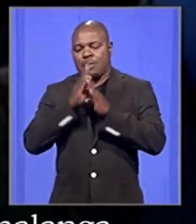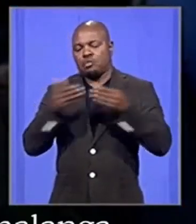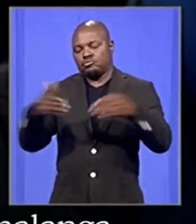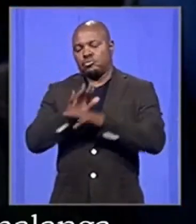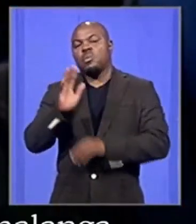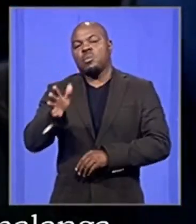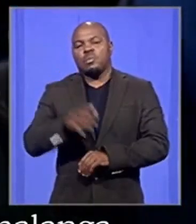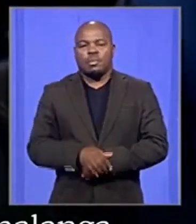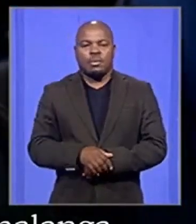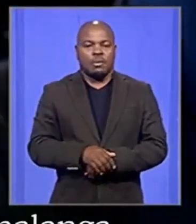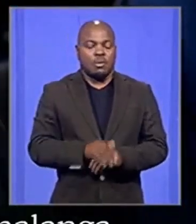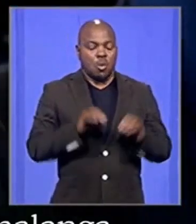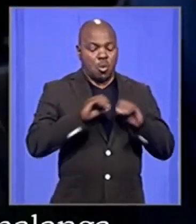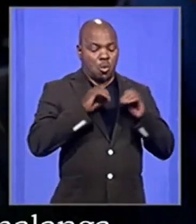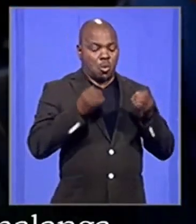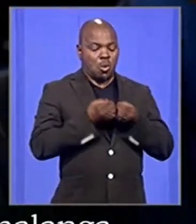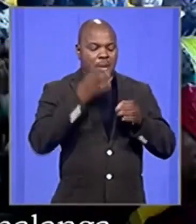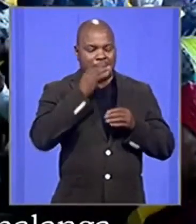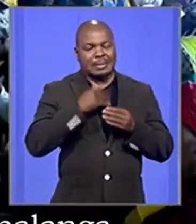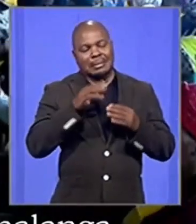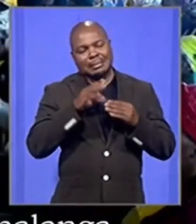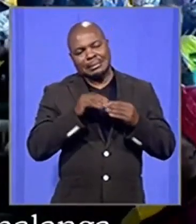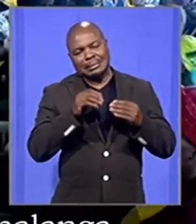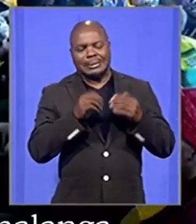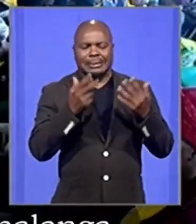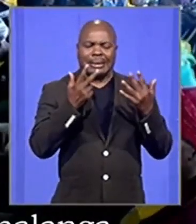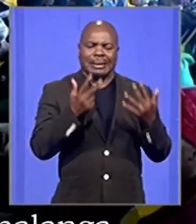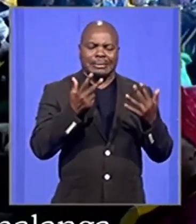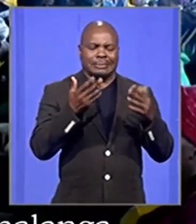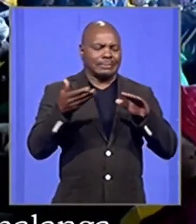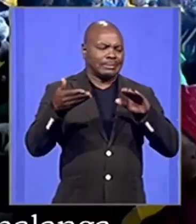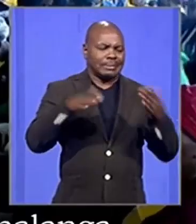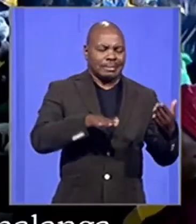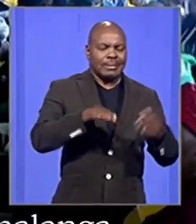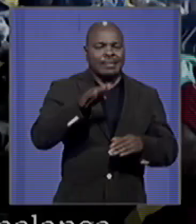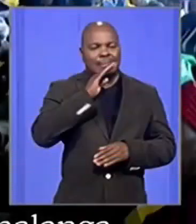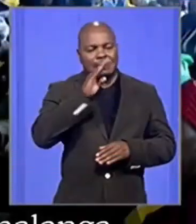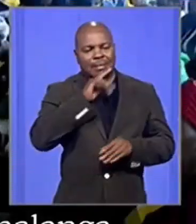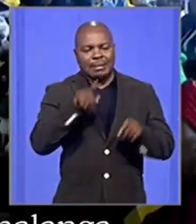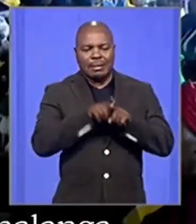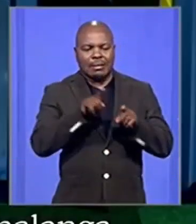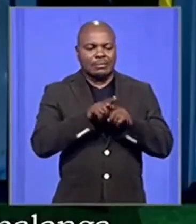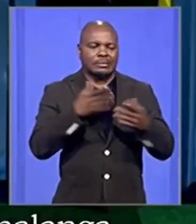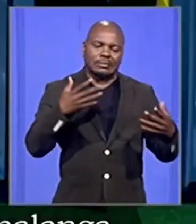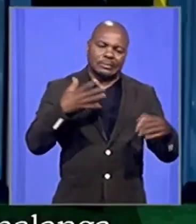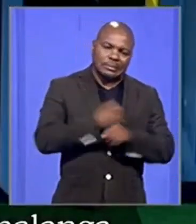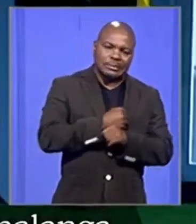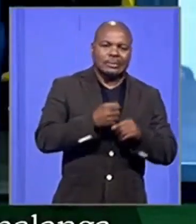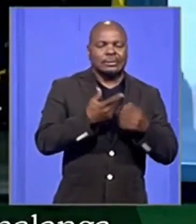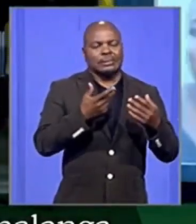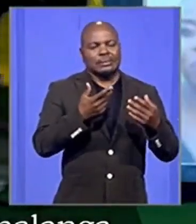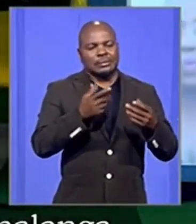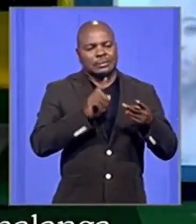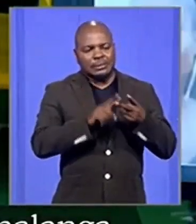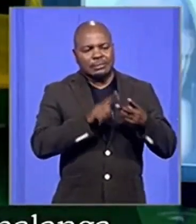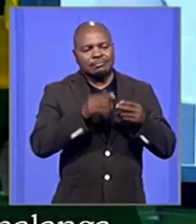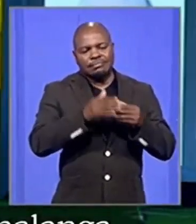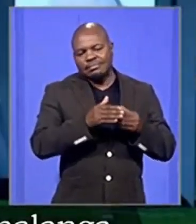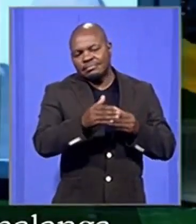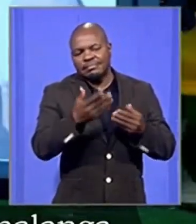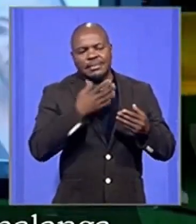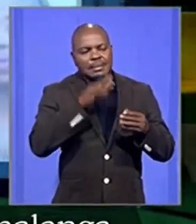Mokgatlo o re go lahlegelwa ke maloko a seswai go šile sekgoba le kalekaleng leo ba tšwa go gona. Gomme mokgatlo o ikanne go tšwela pele